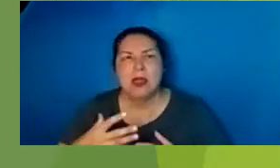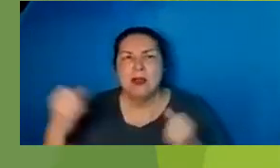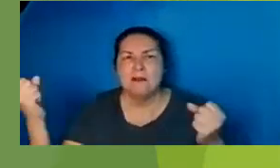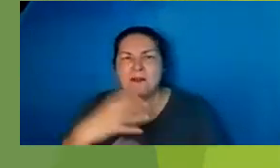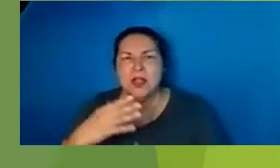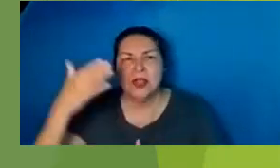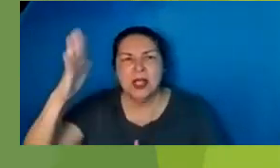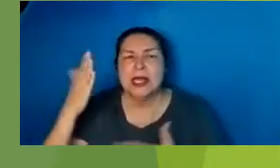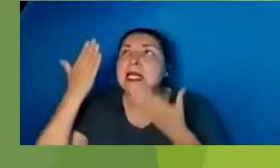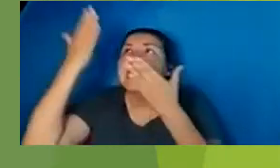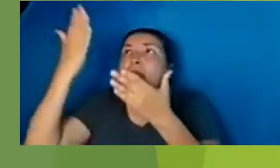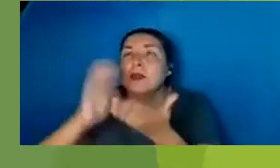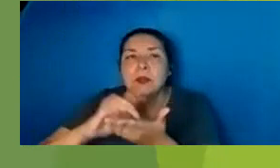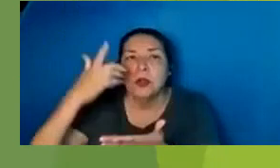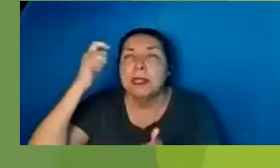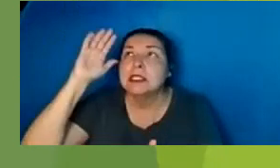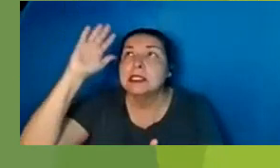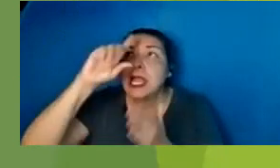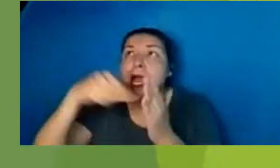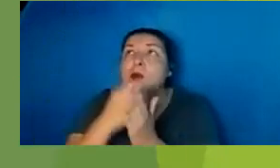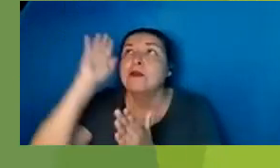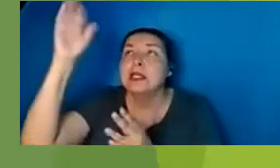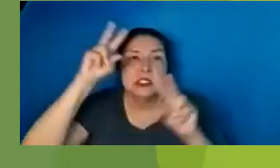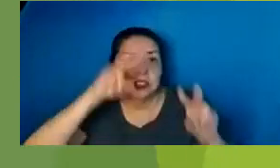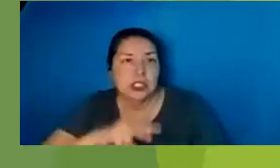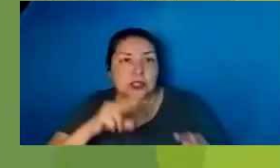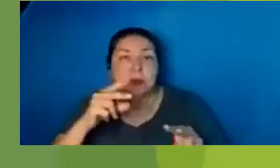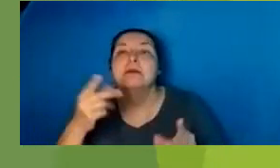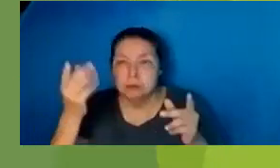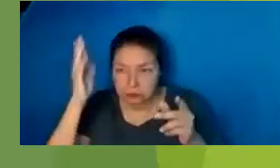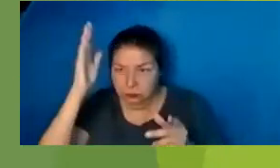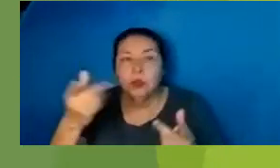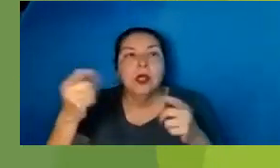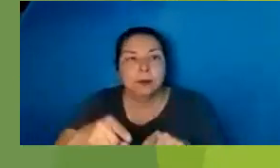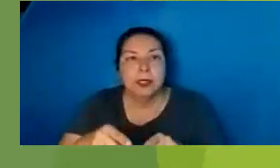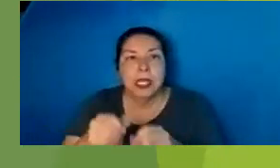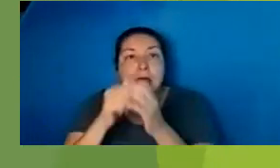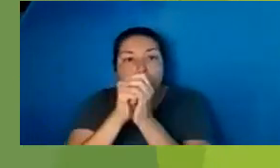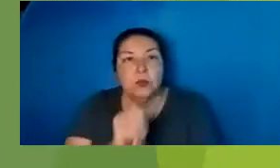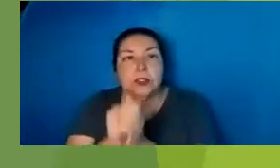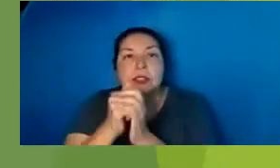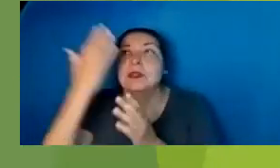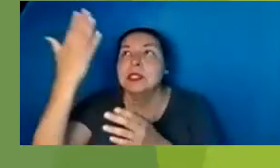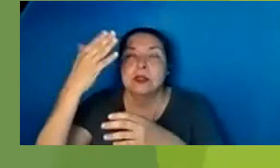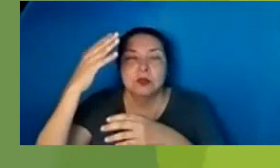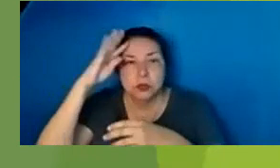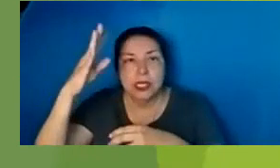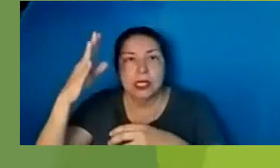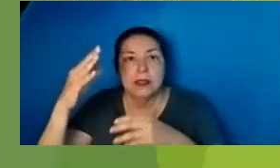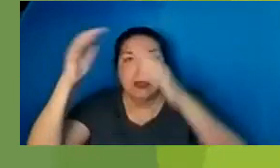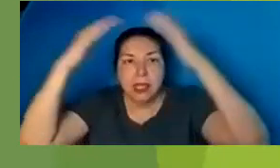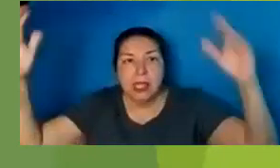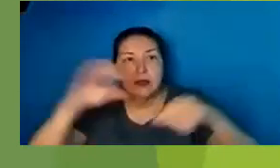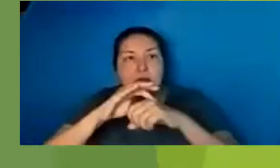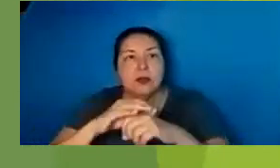because the hour of his judgment has come. And worship him who has made heaven and earth, the sea and the springs of